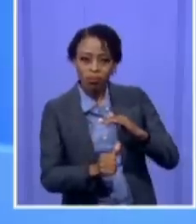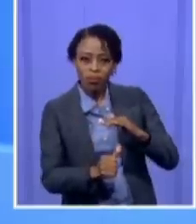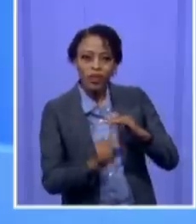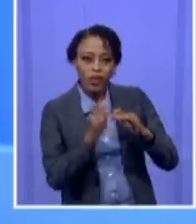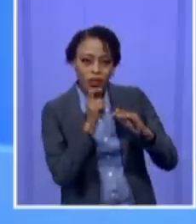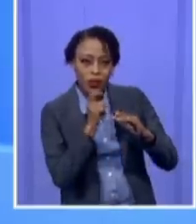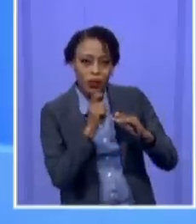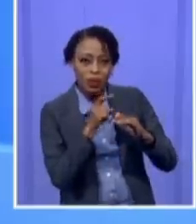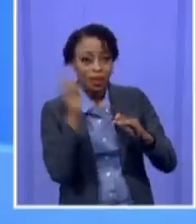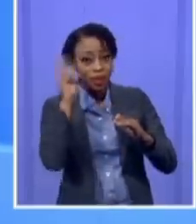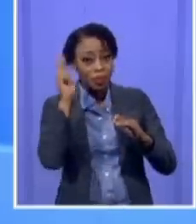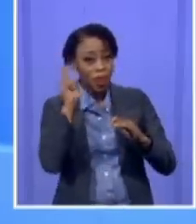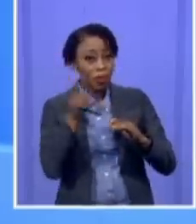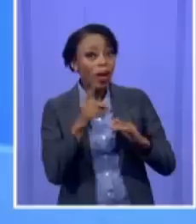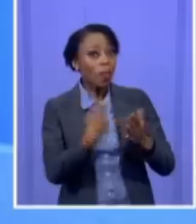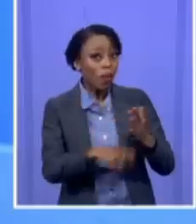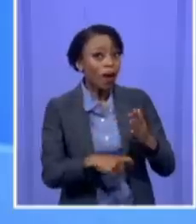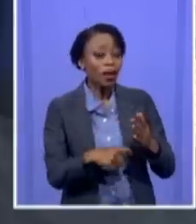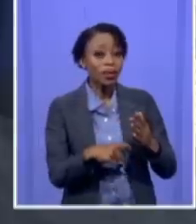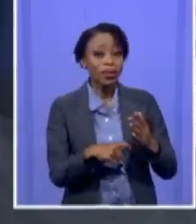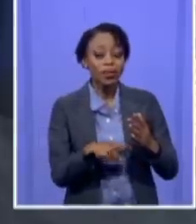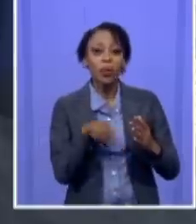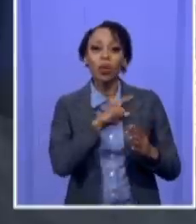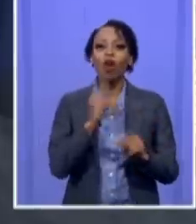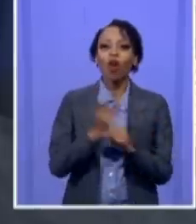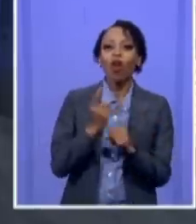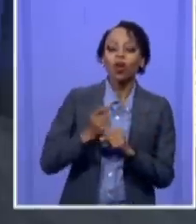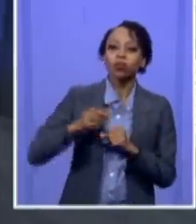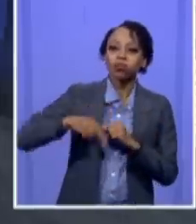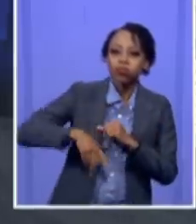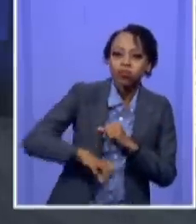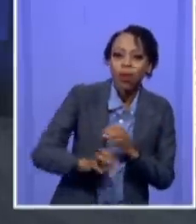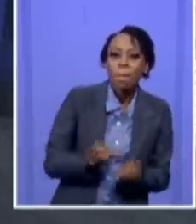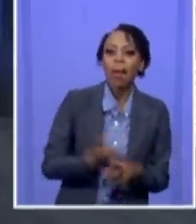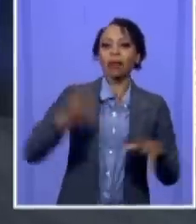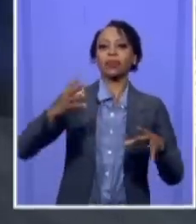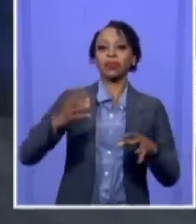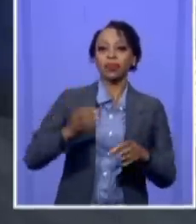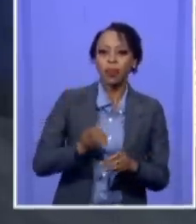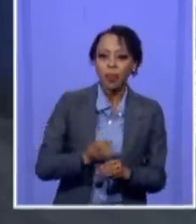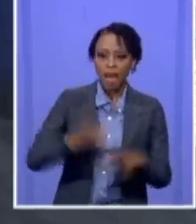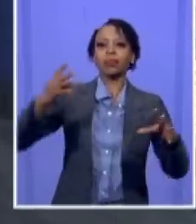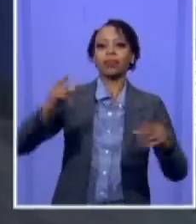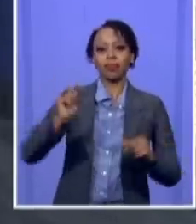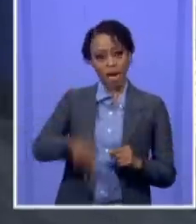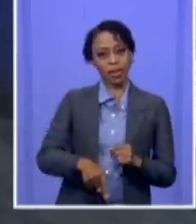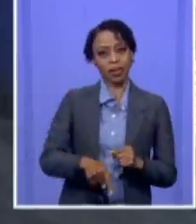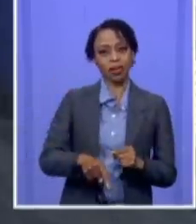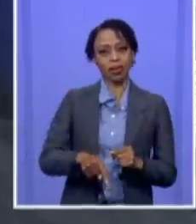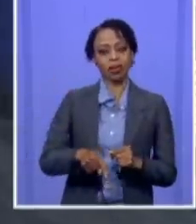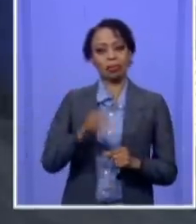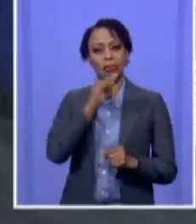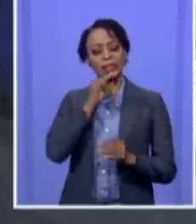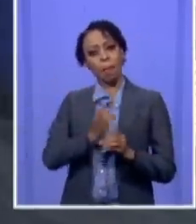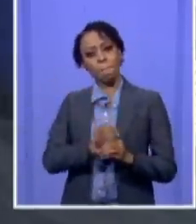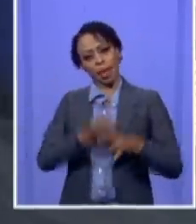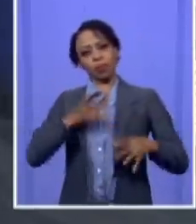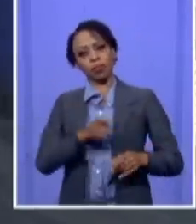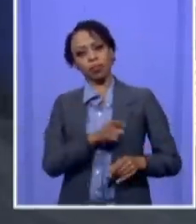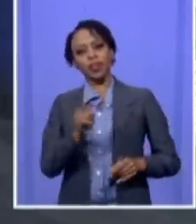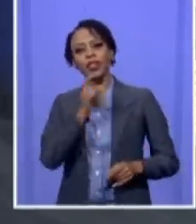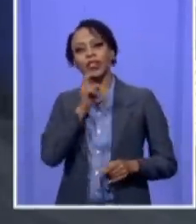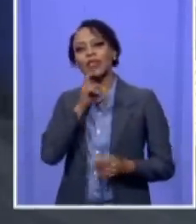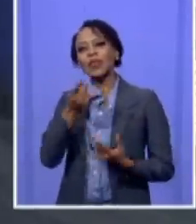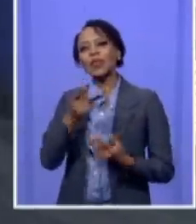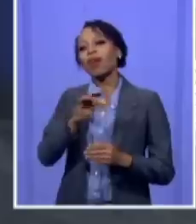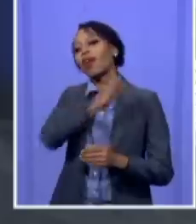is a prized commodity because every time you go underground, you have to blast somewhere. So those explosives are used in cash